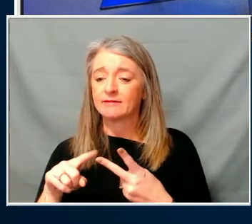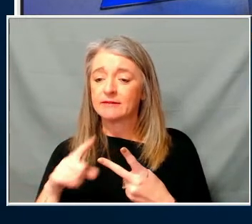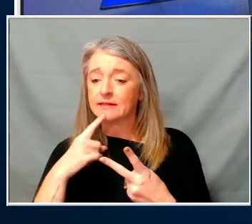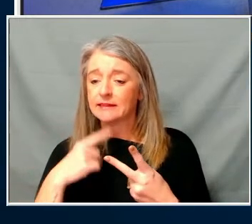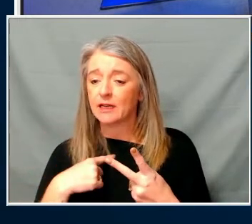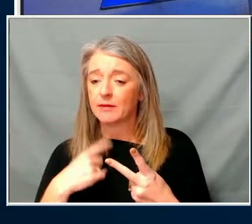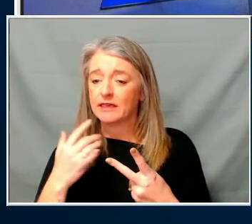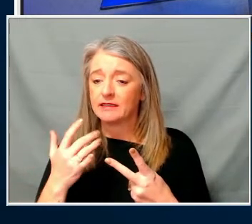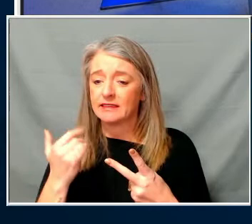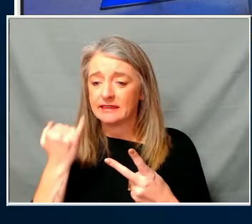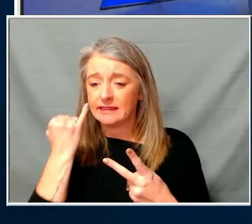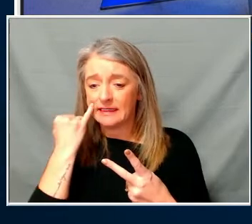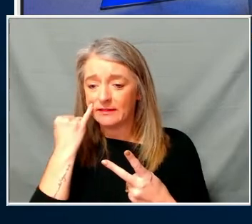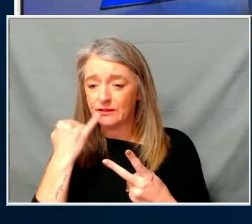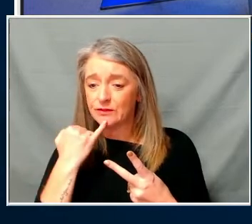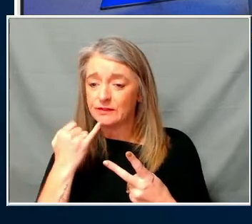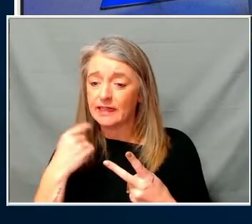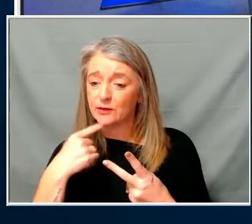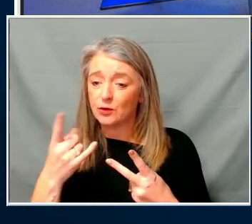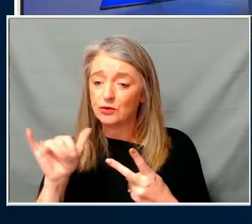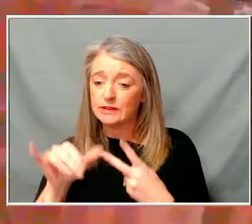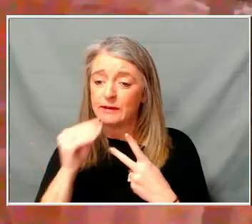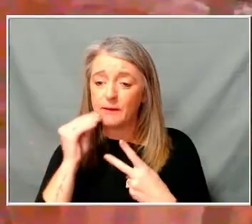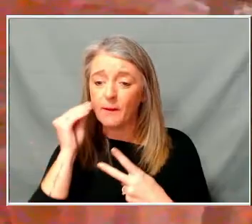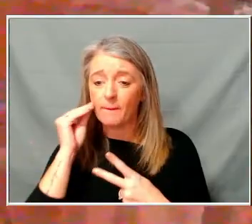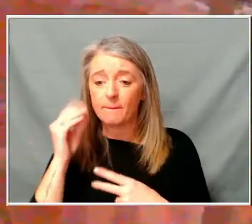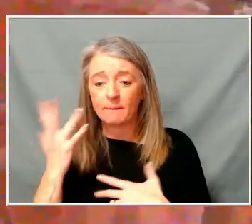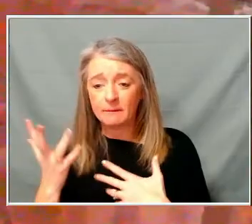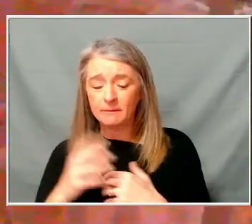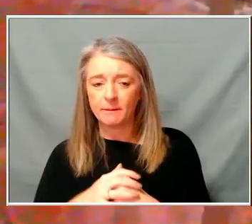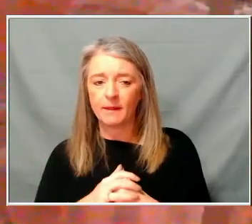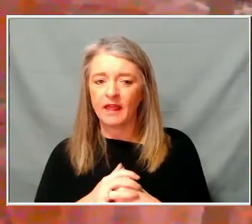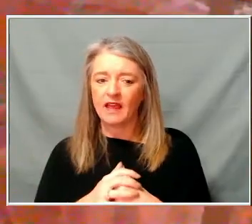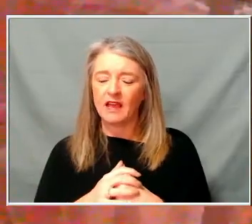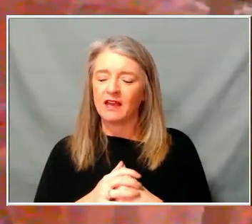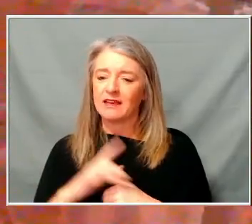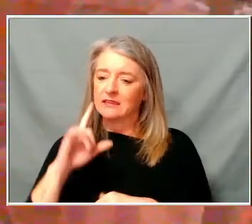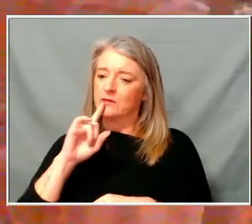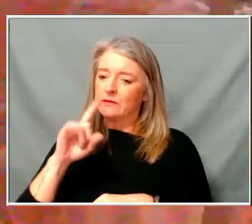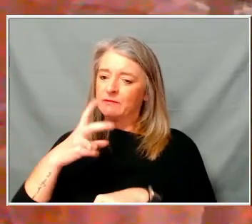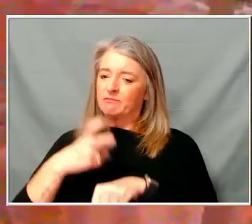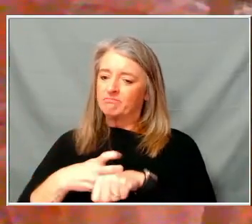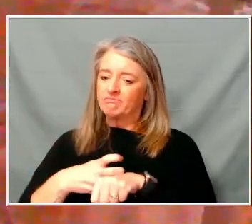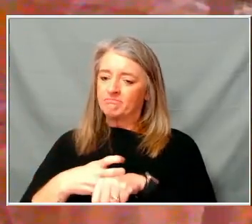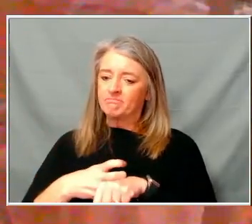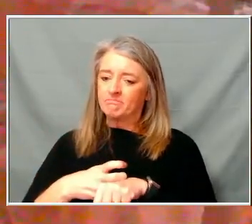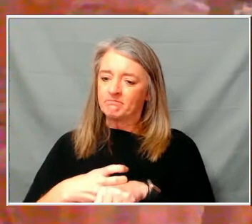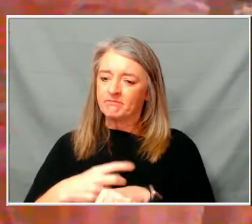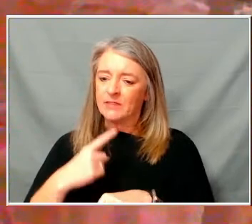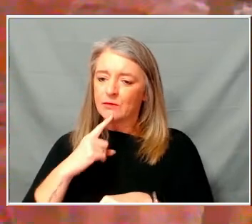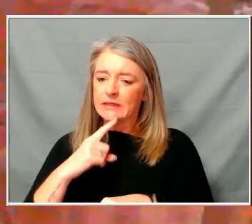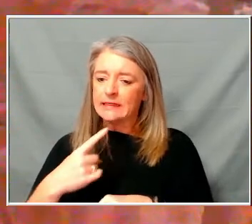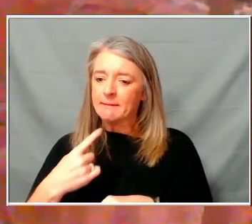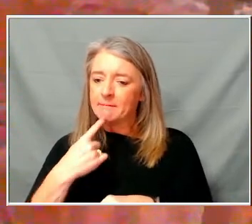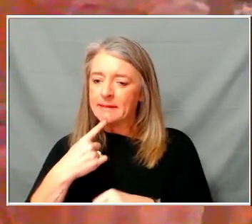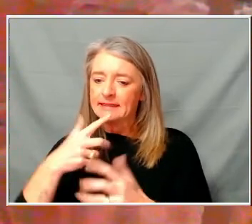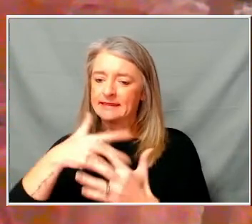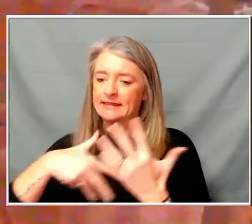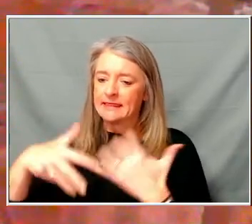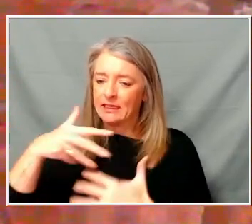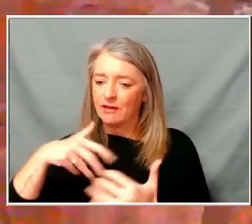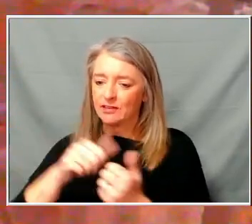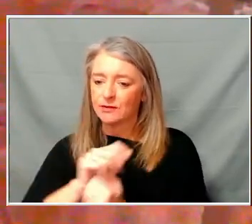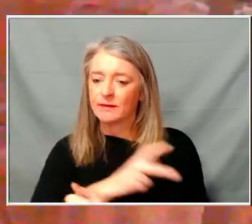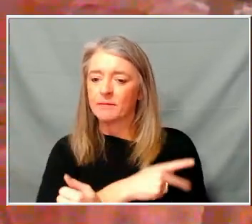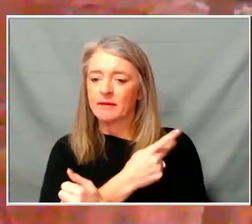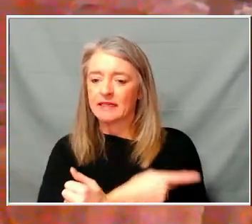put? It was very difficult. I didn't think it would be that hard, but I really missed the interaction with the patients